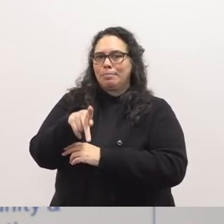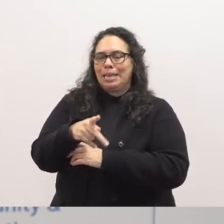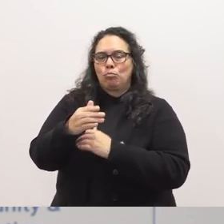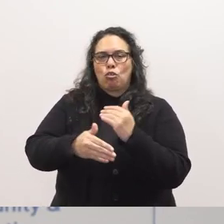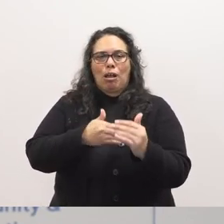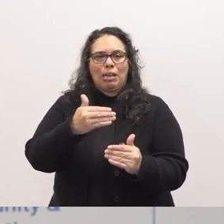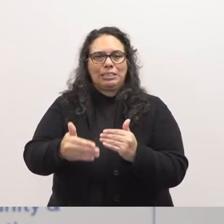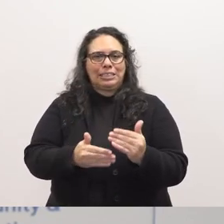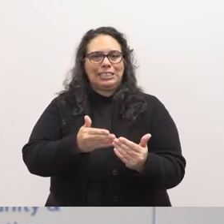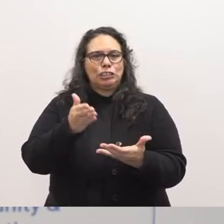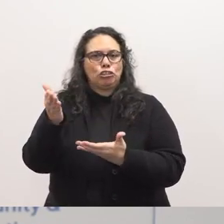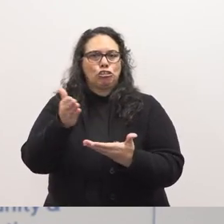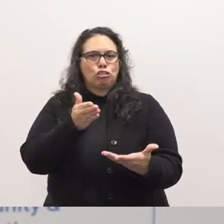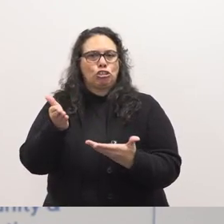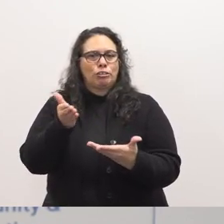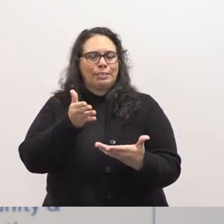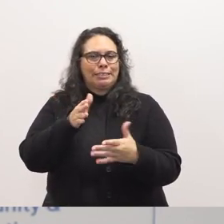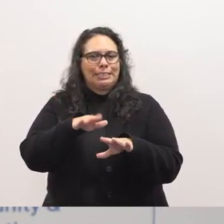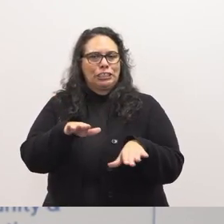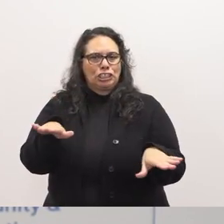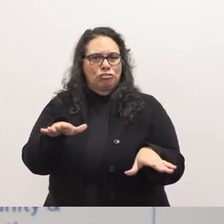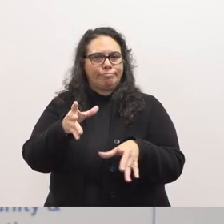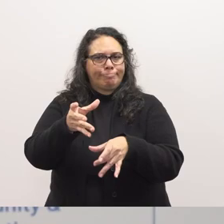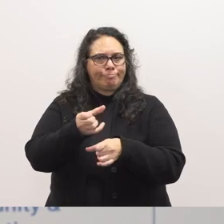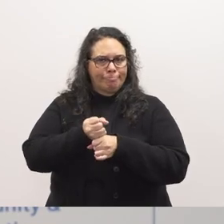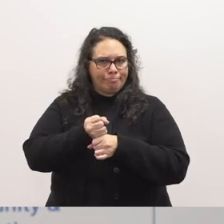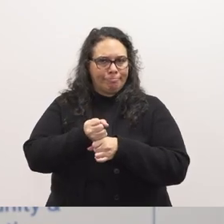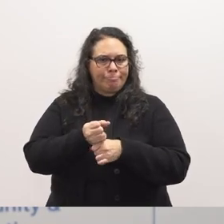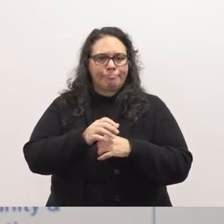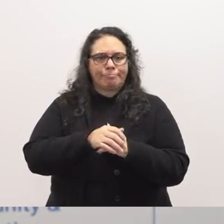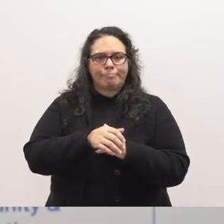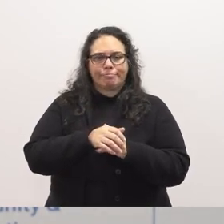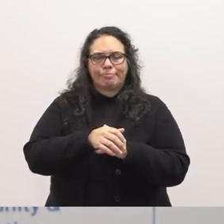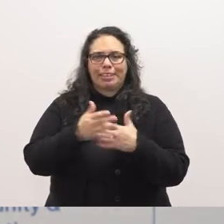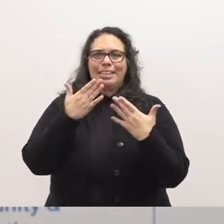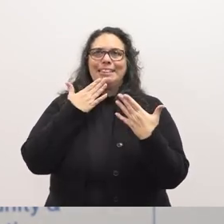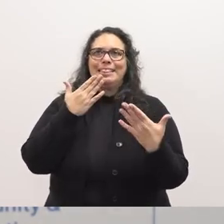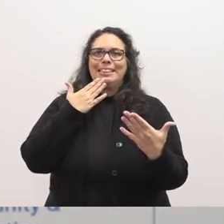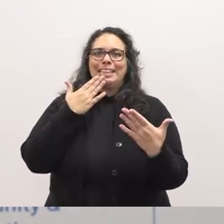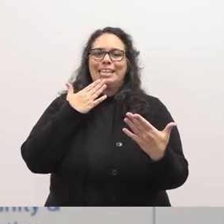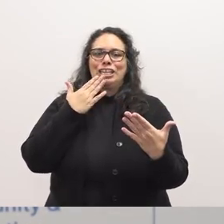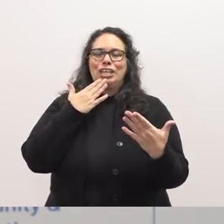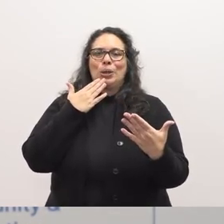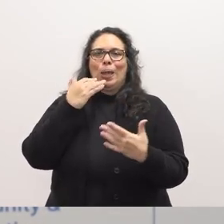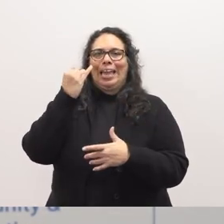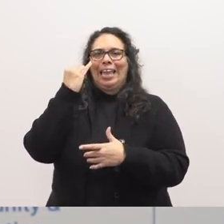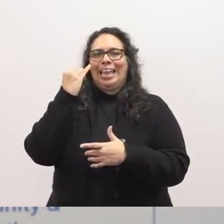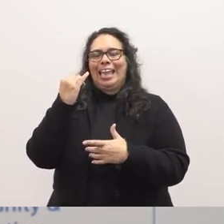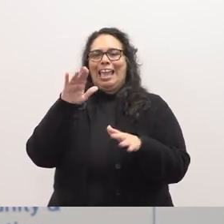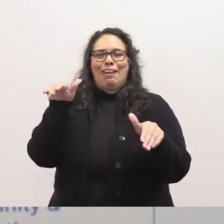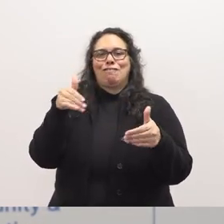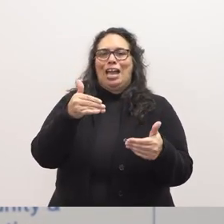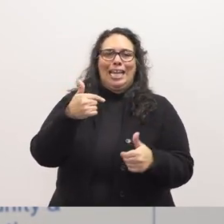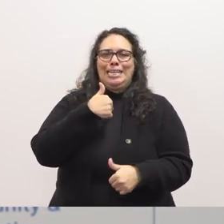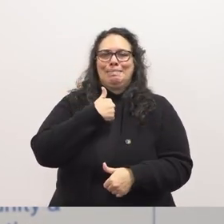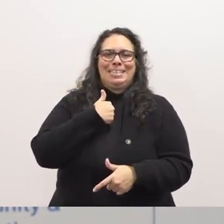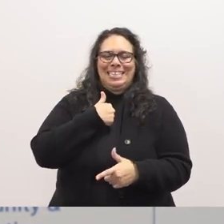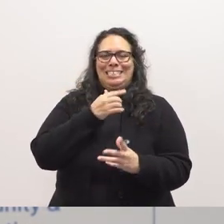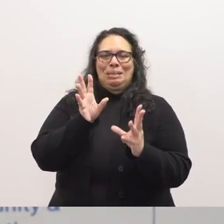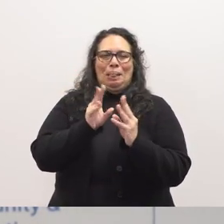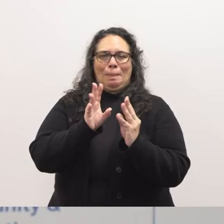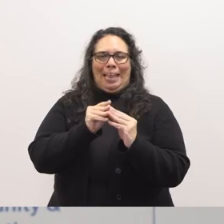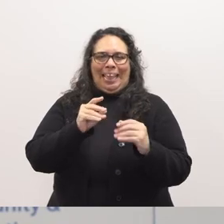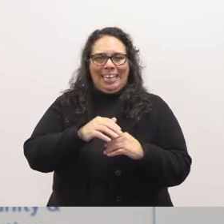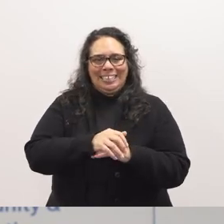process and services their child is receiving. And thank you, Donna, if you're out there, for inviting me to the meeting.